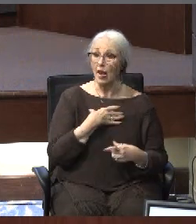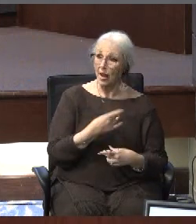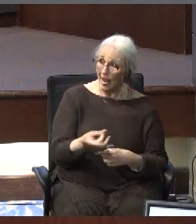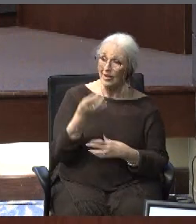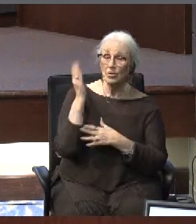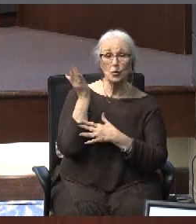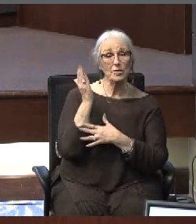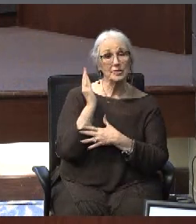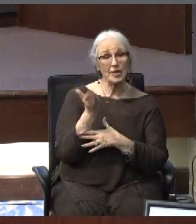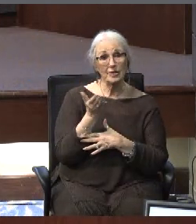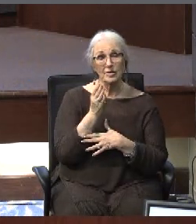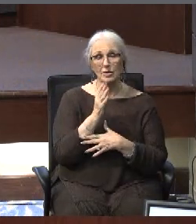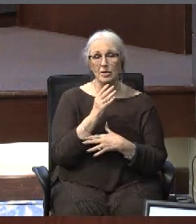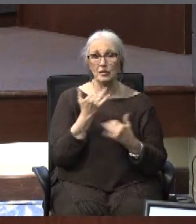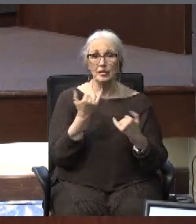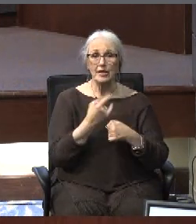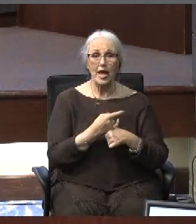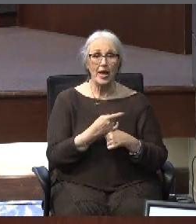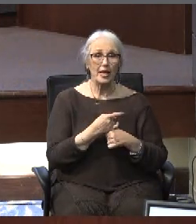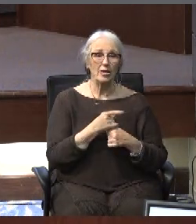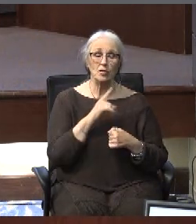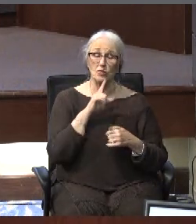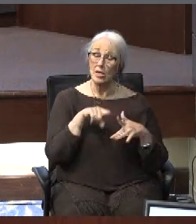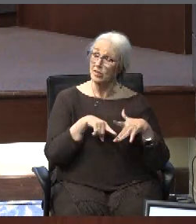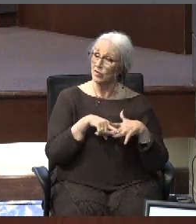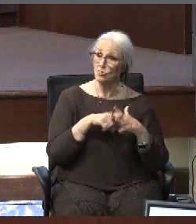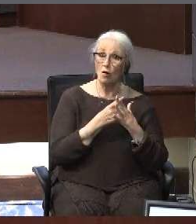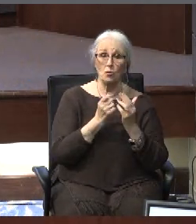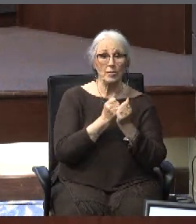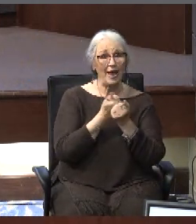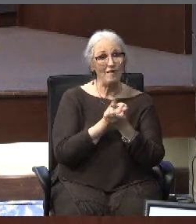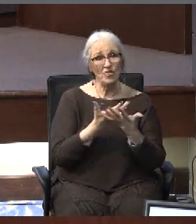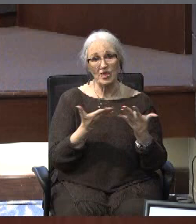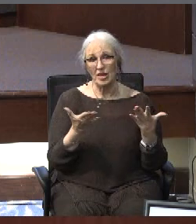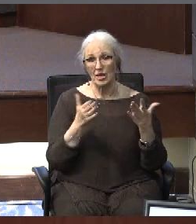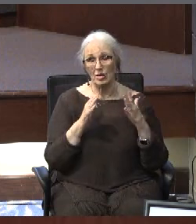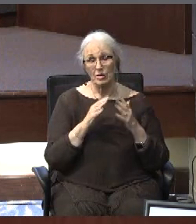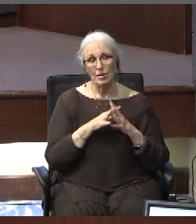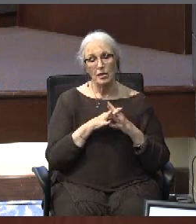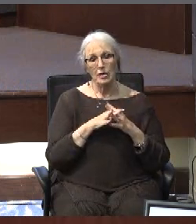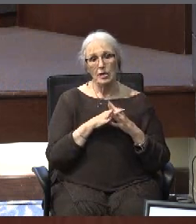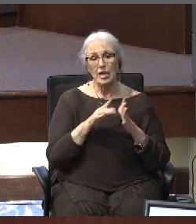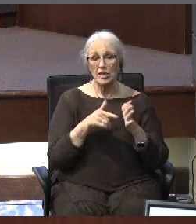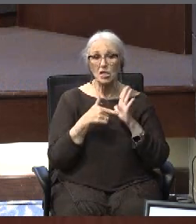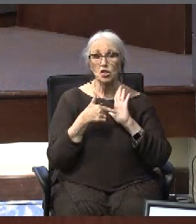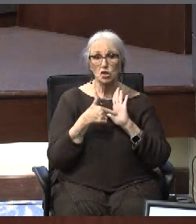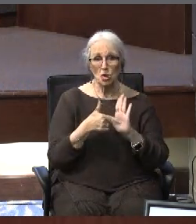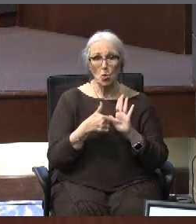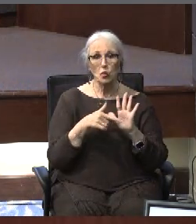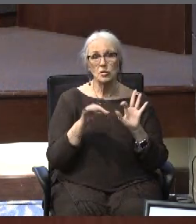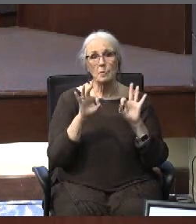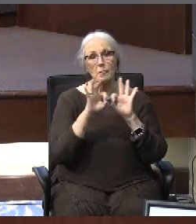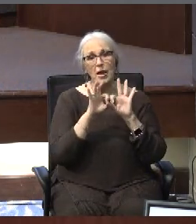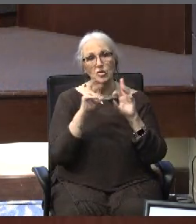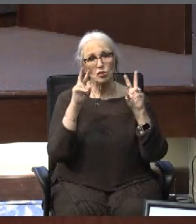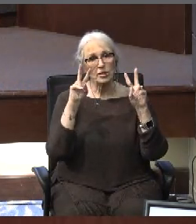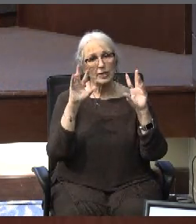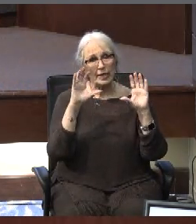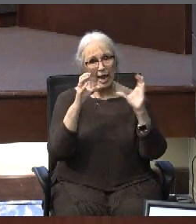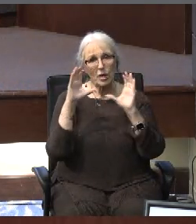how we were talking about data. To me, that drives everything. And you were showing what the major categories